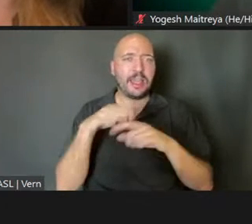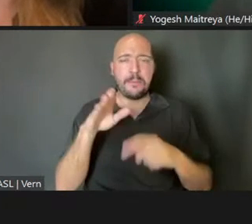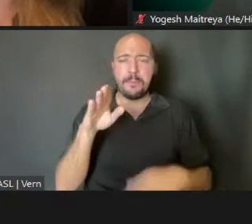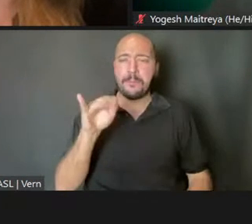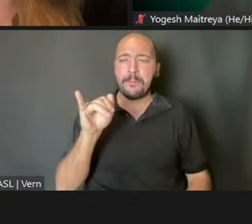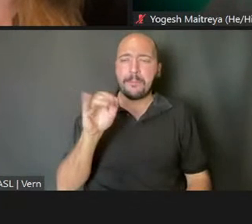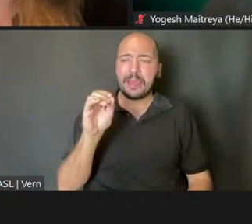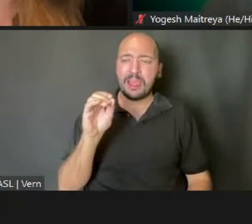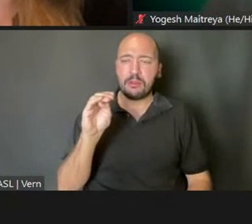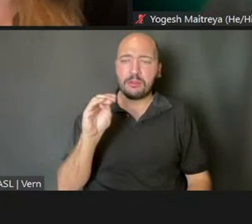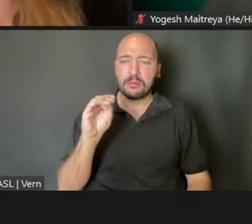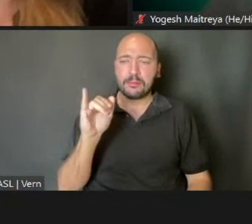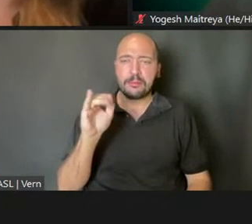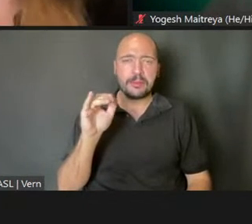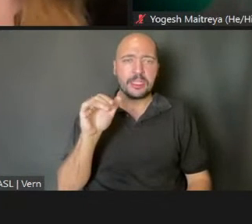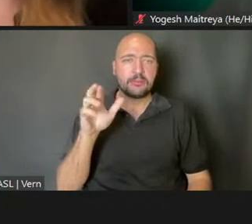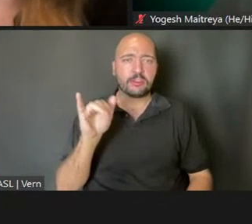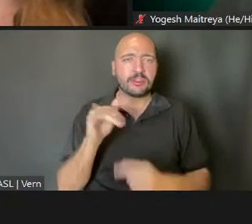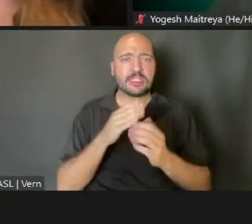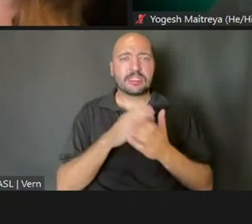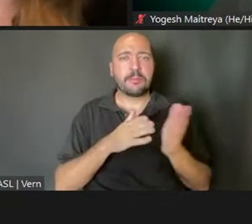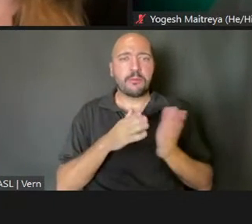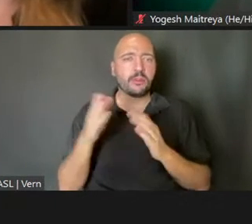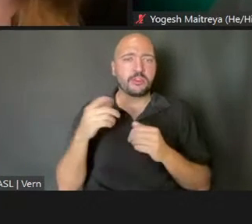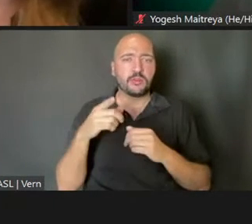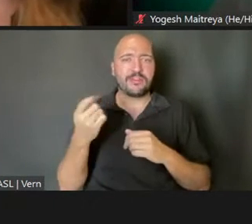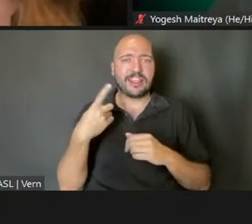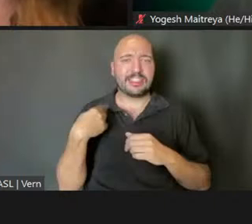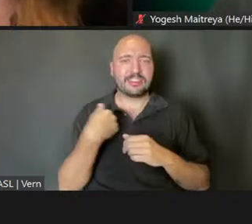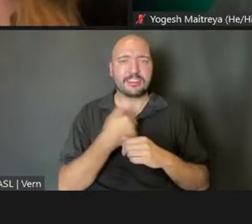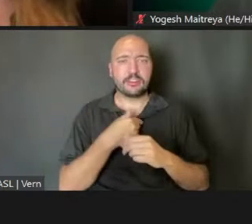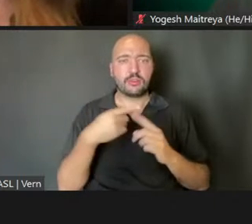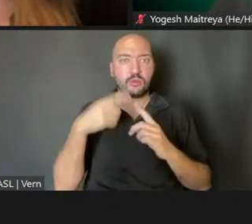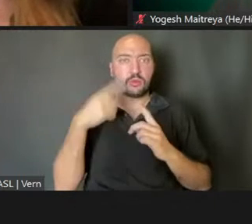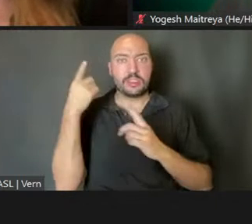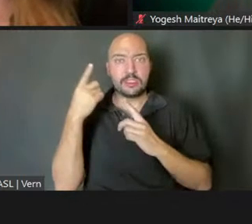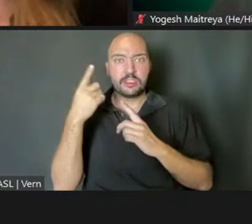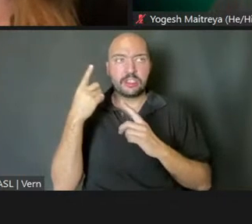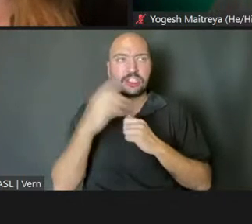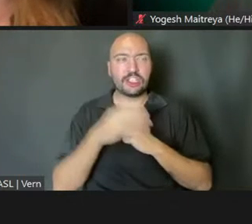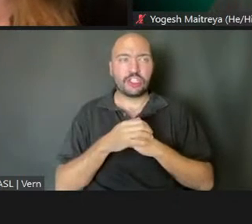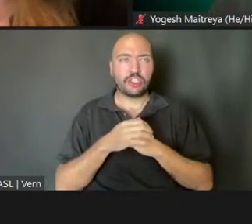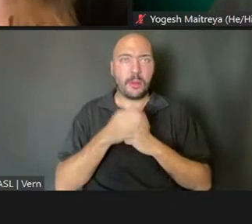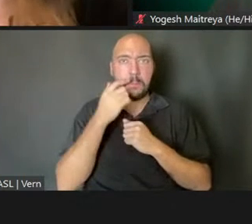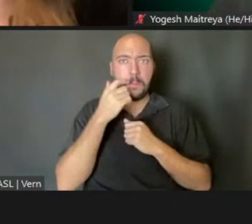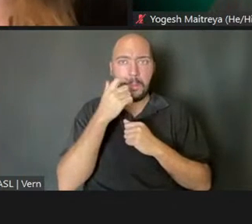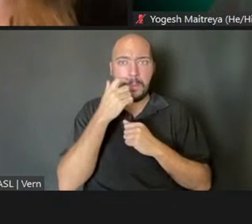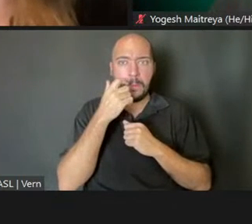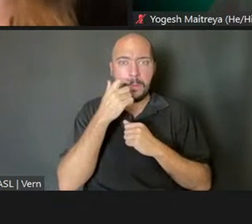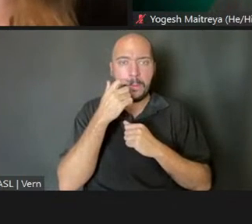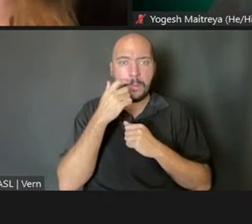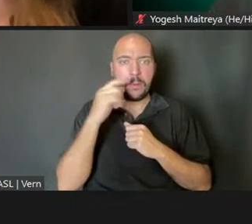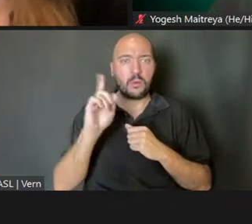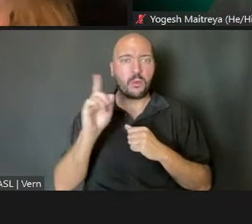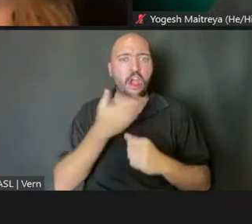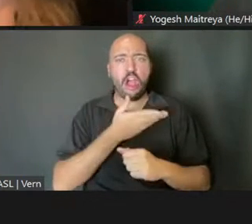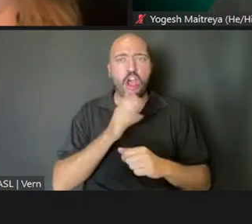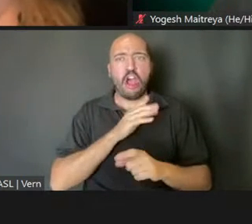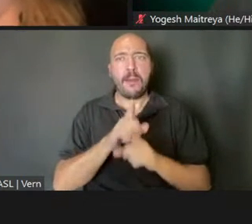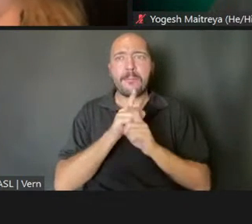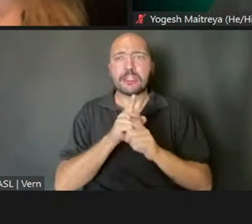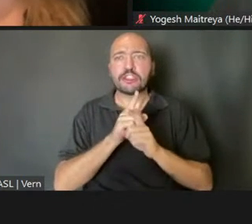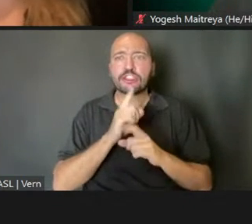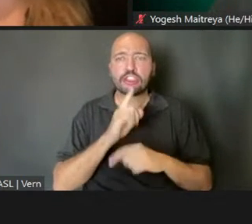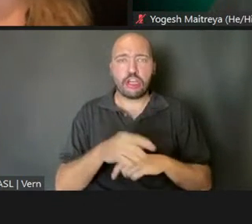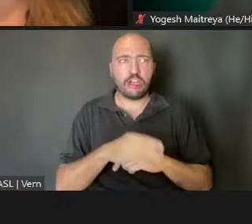biomimicry in some ways, because you've asked us to consider where our mentors are,